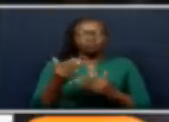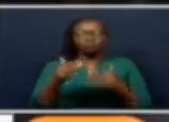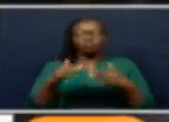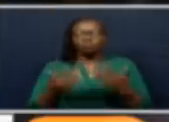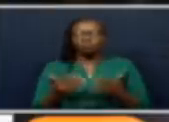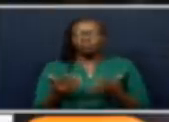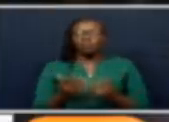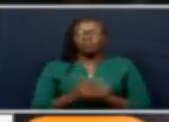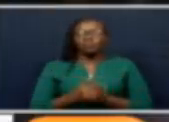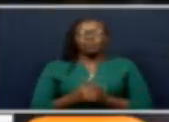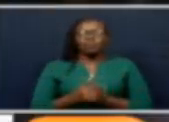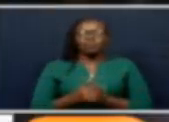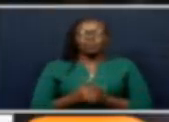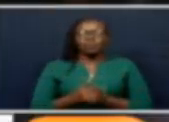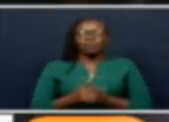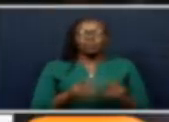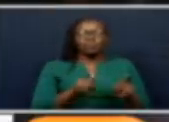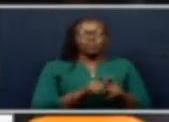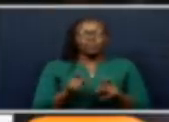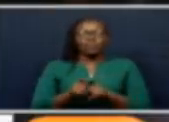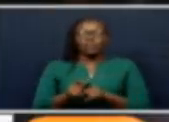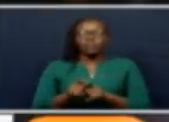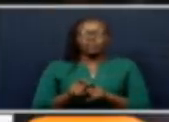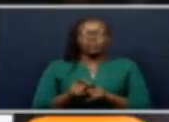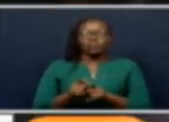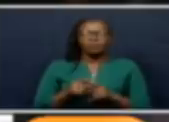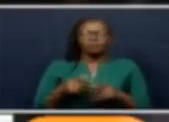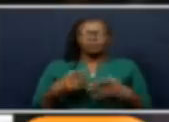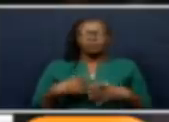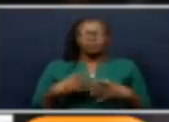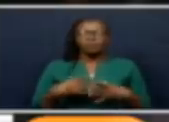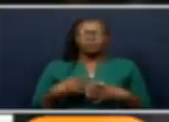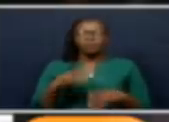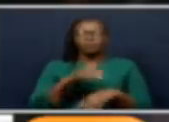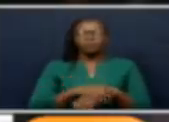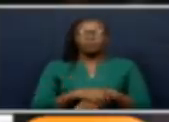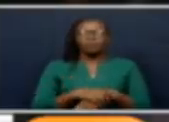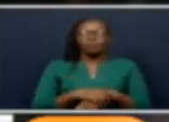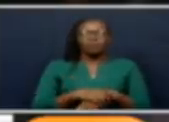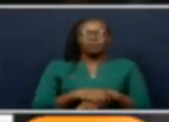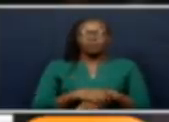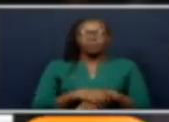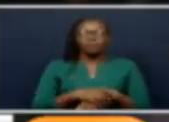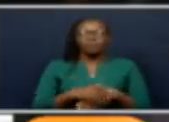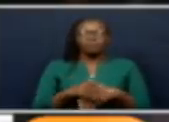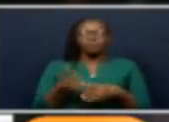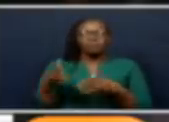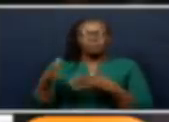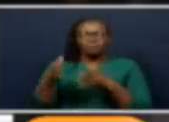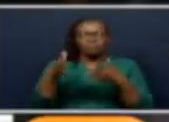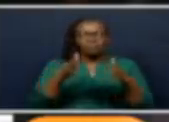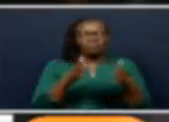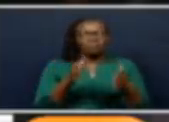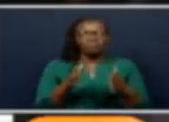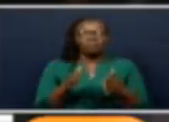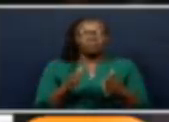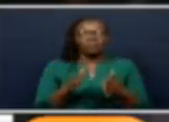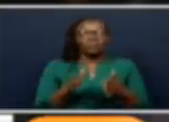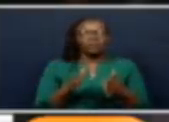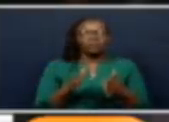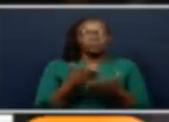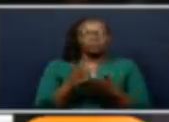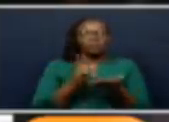to tell him? Opportunists. People who go to appear before him, their hands are behind here. Yes, sir. Yes, sir.